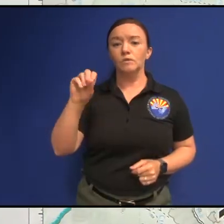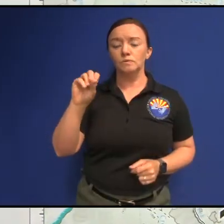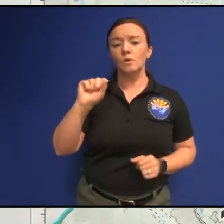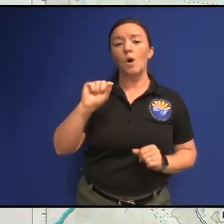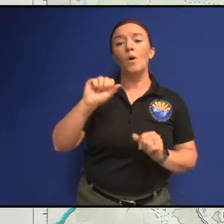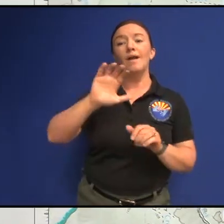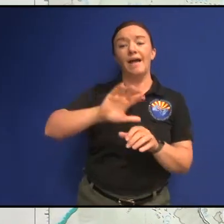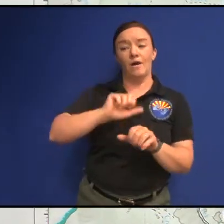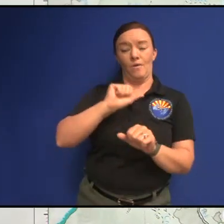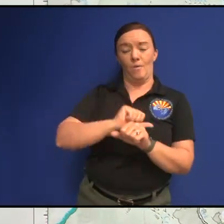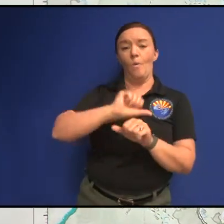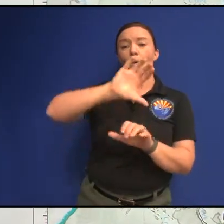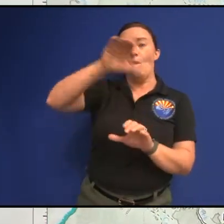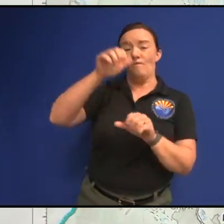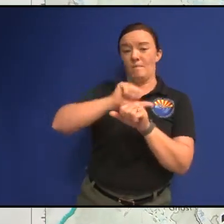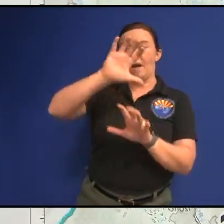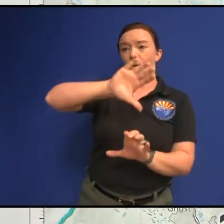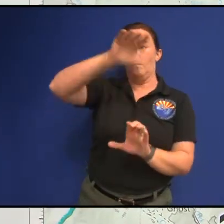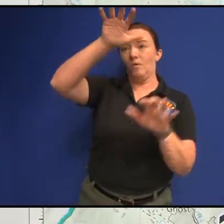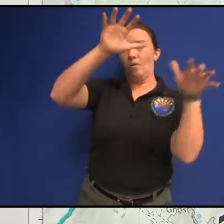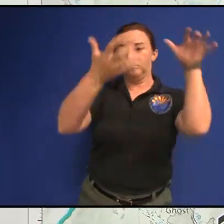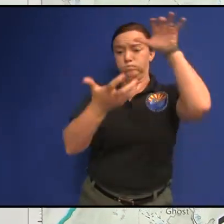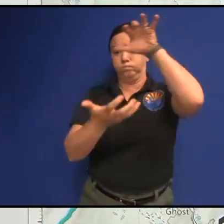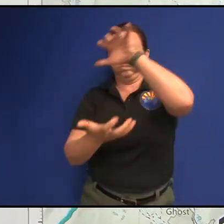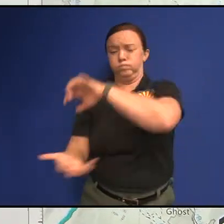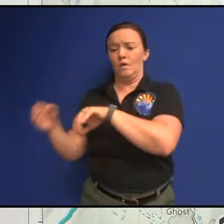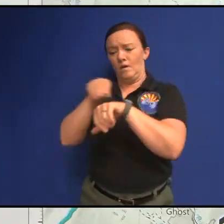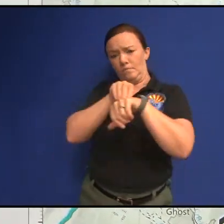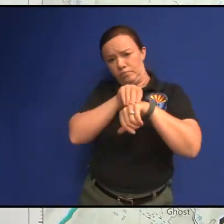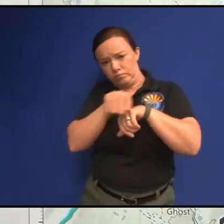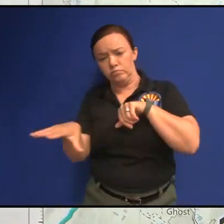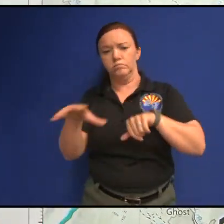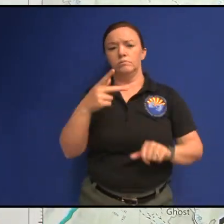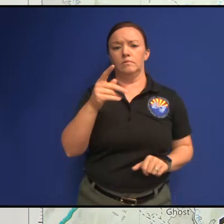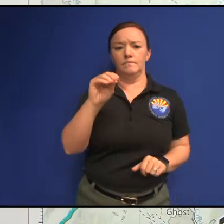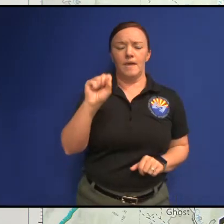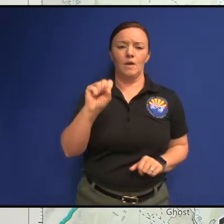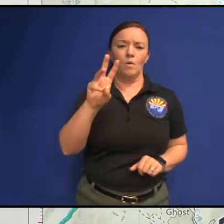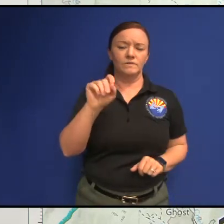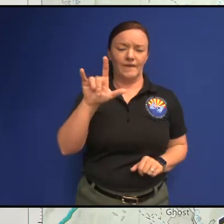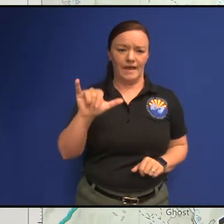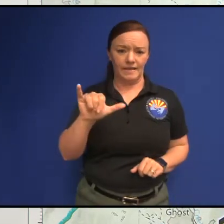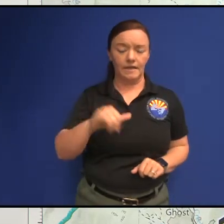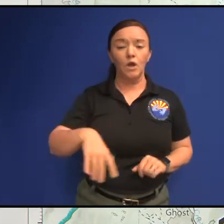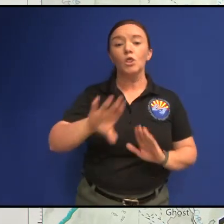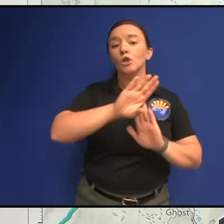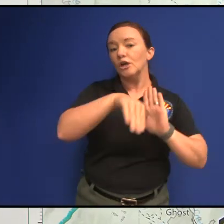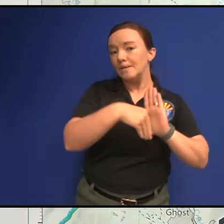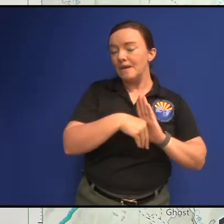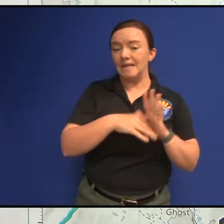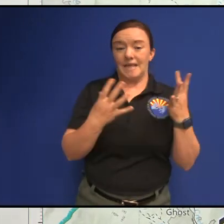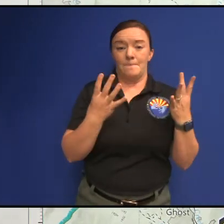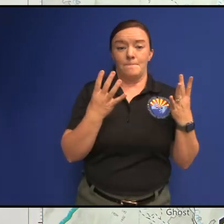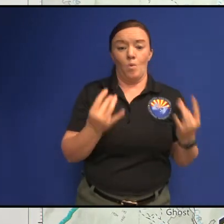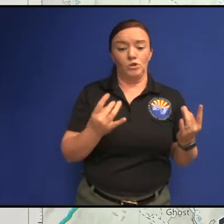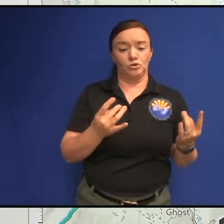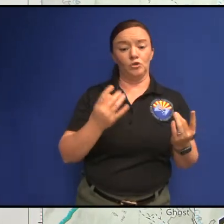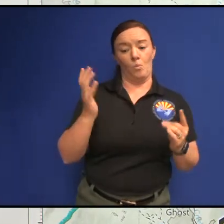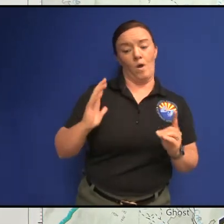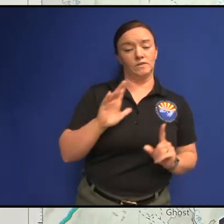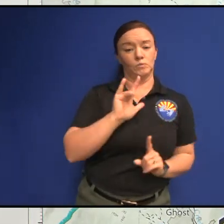into the Pecos Valley. And in 30 minutes, the relative humidity, which is a measure of the moisture in the air, jumped from 25%